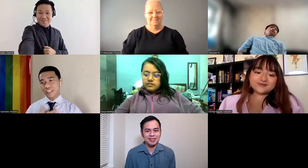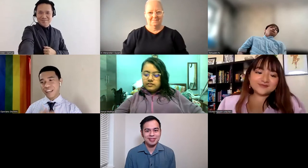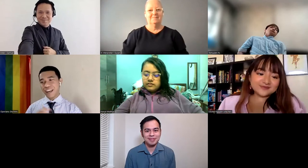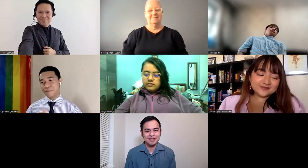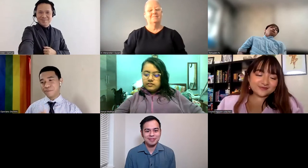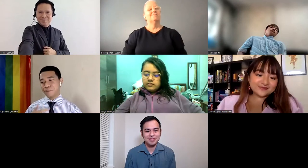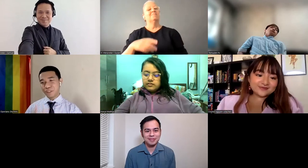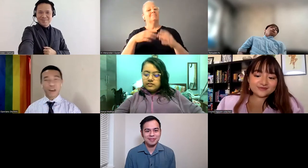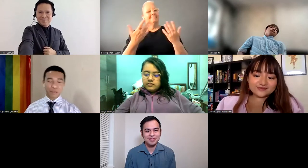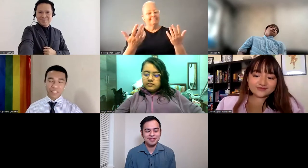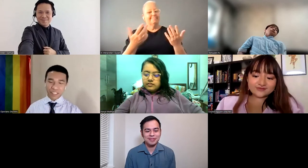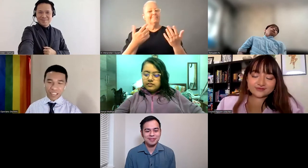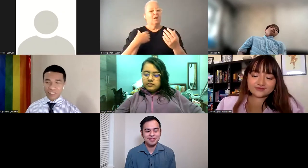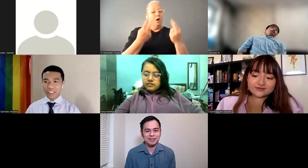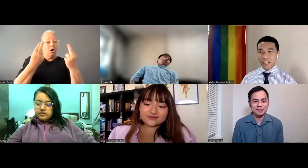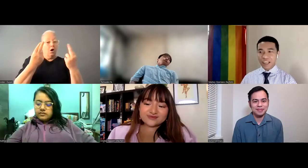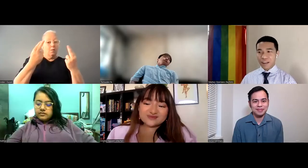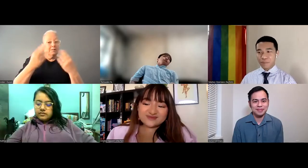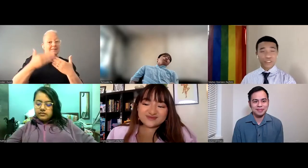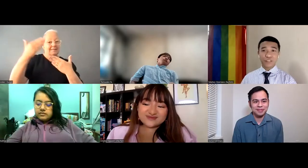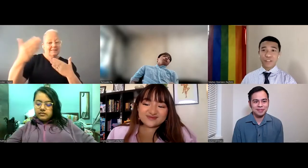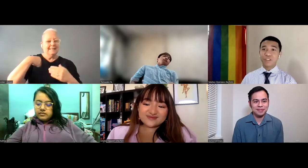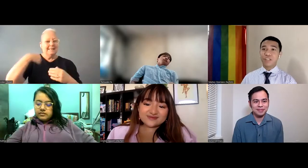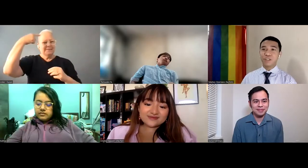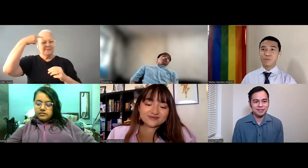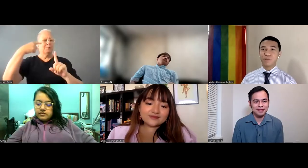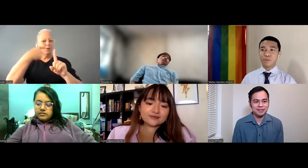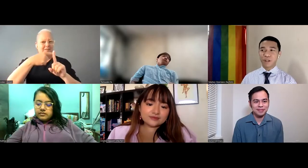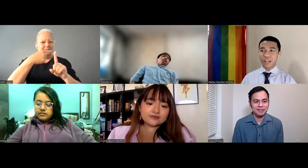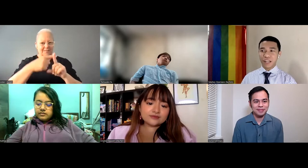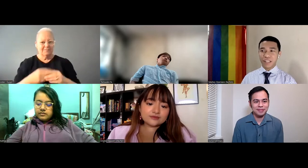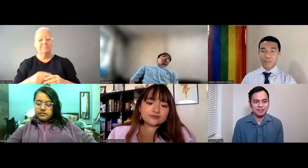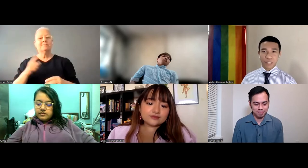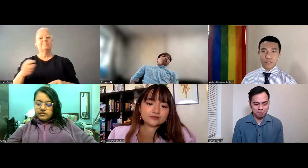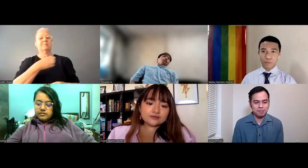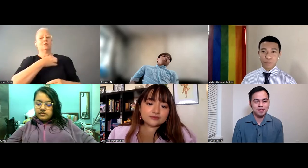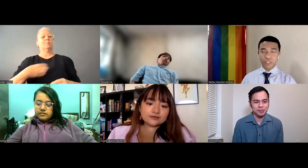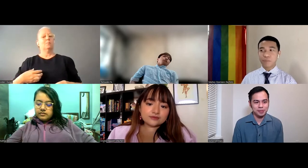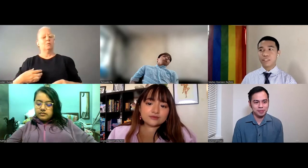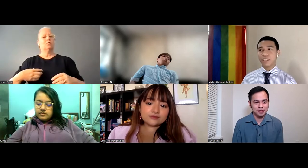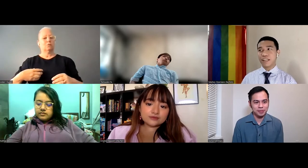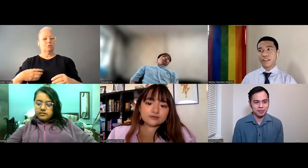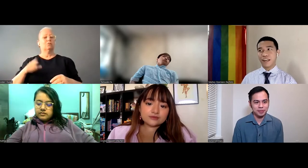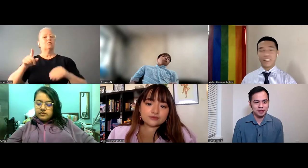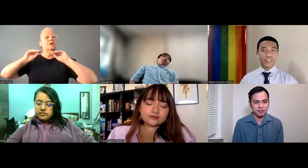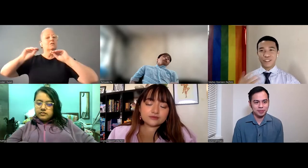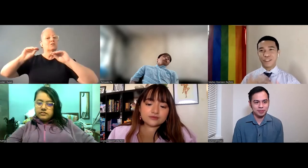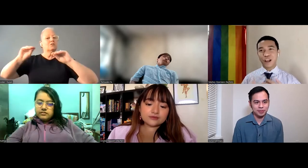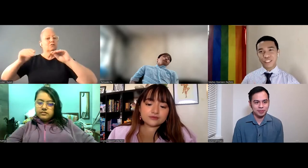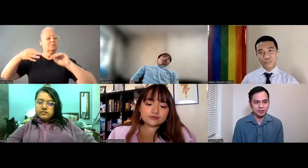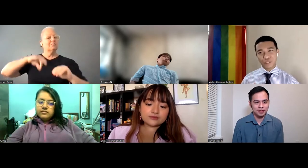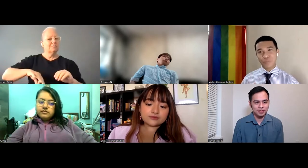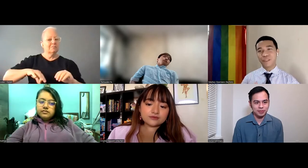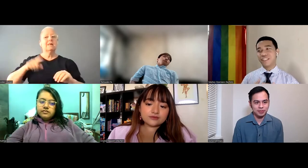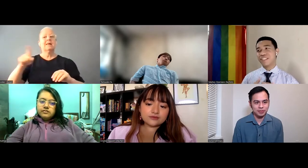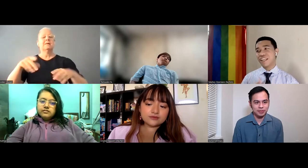I'm hoping, and I'm really optimistic that ministers of education will be more accepting to people with disabilities. In the